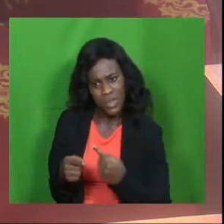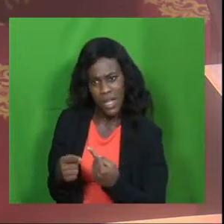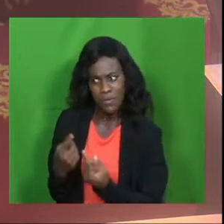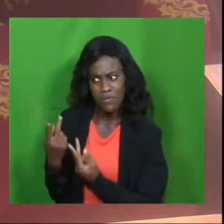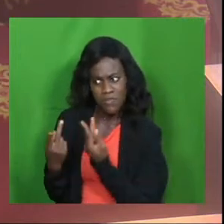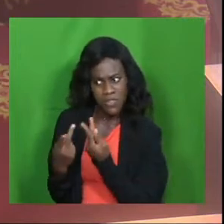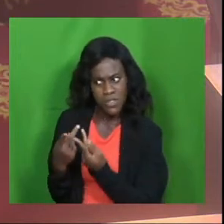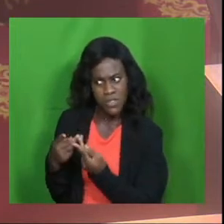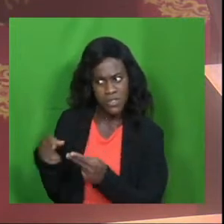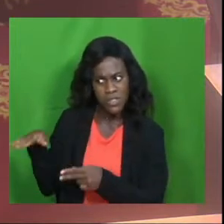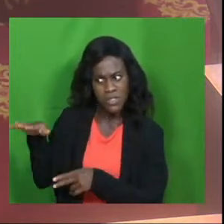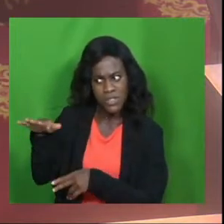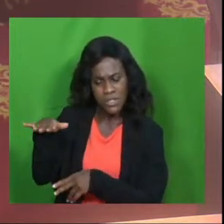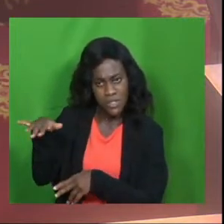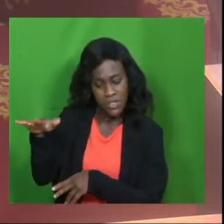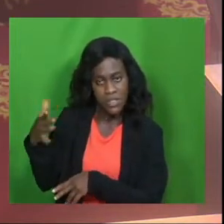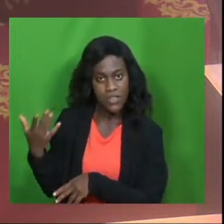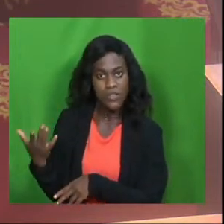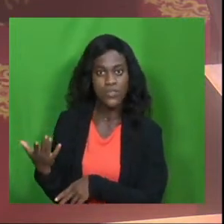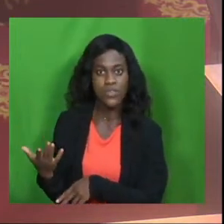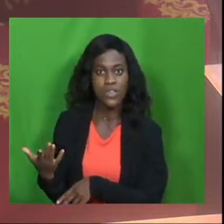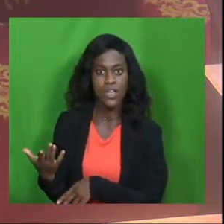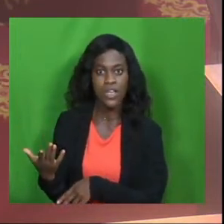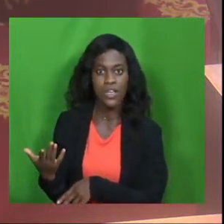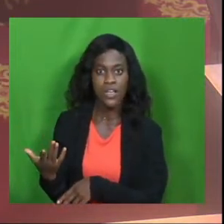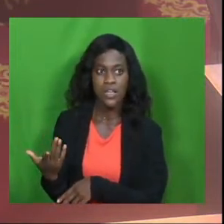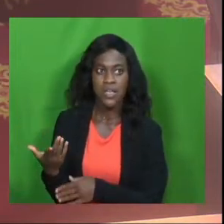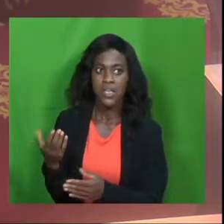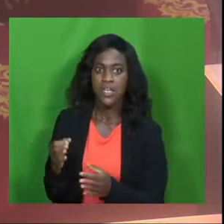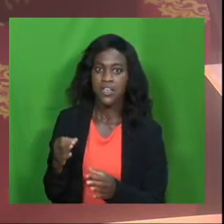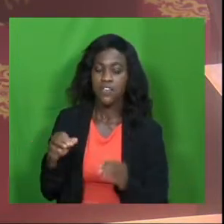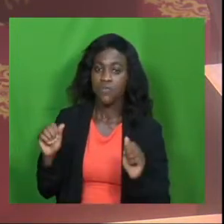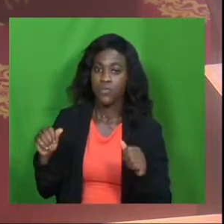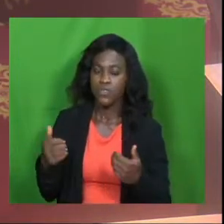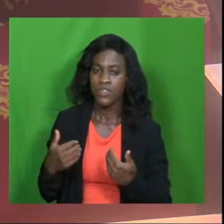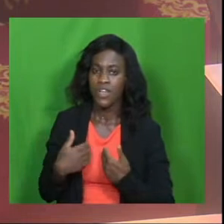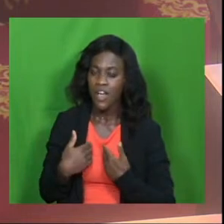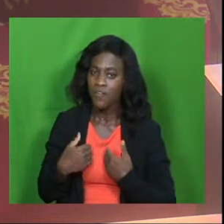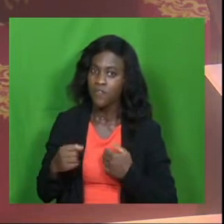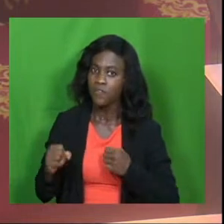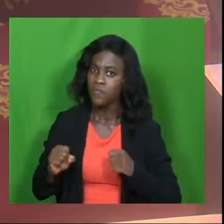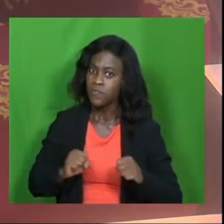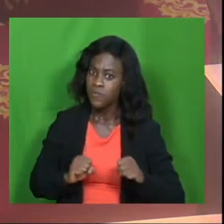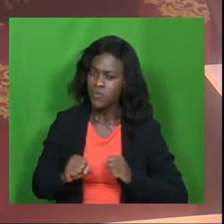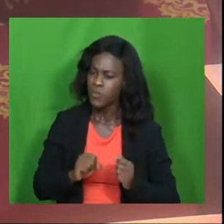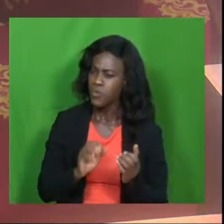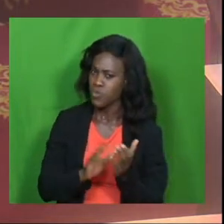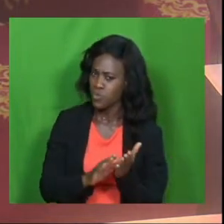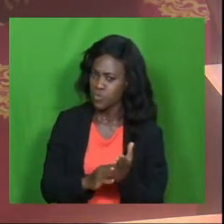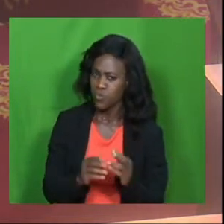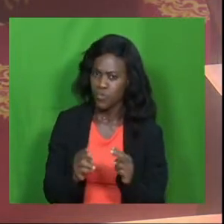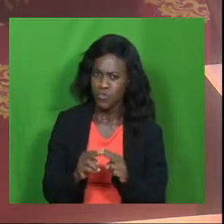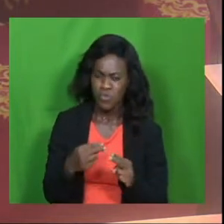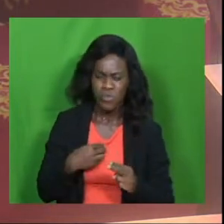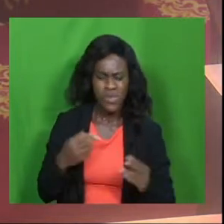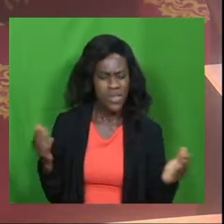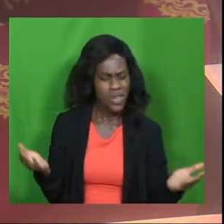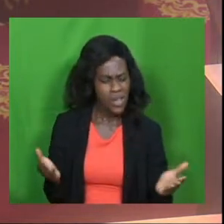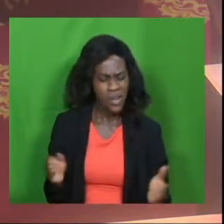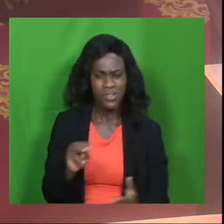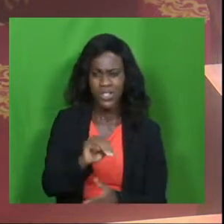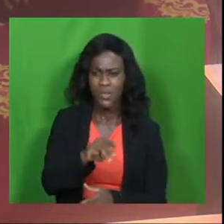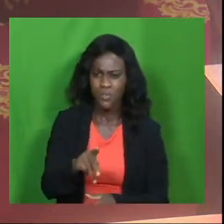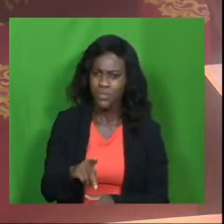to even bring sports academy, because he has started engaging. So I will urge members of parliament to also